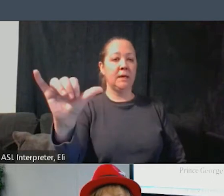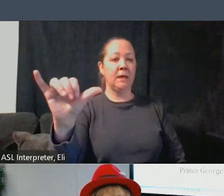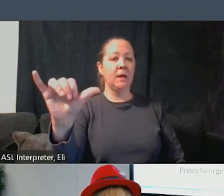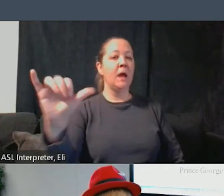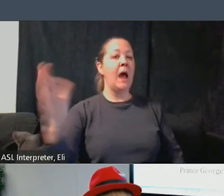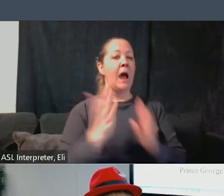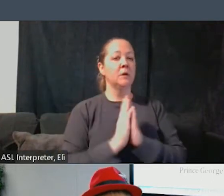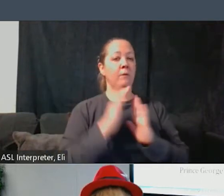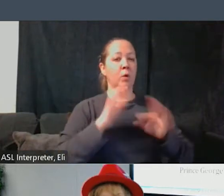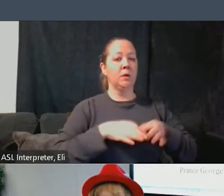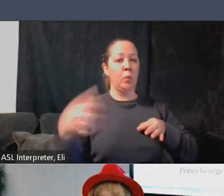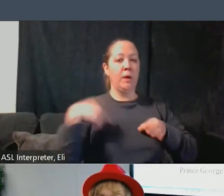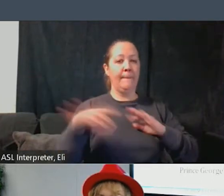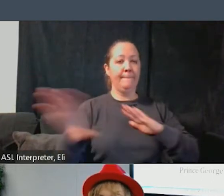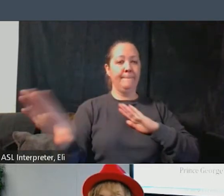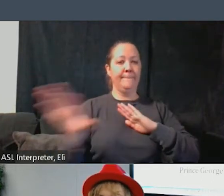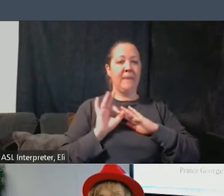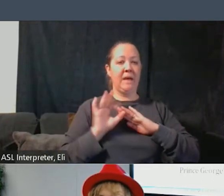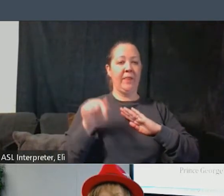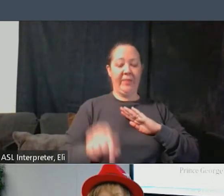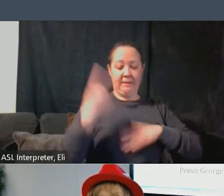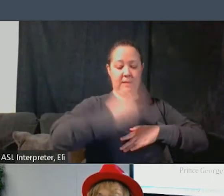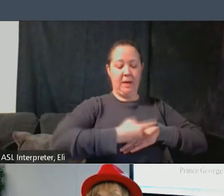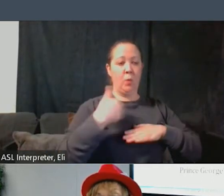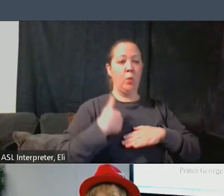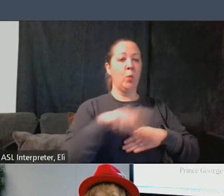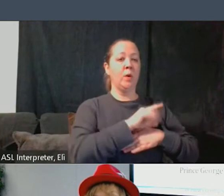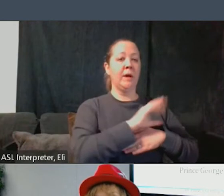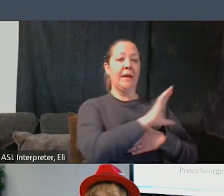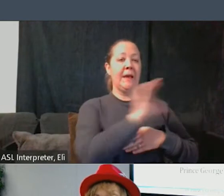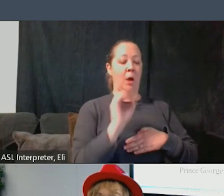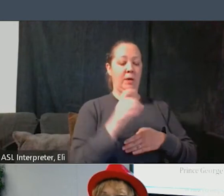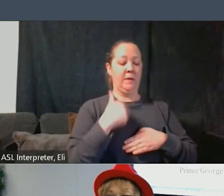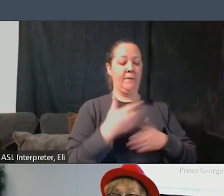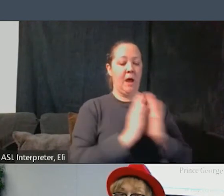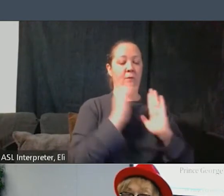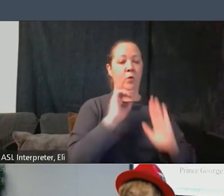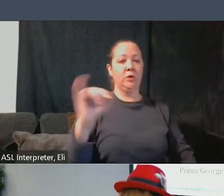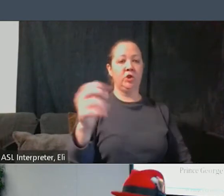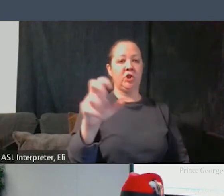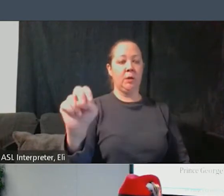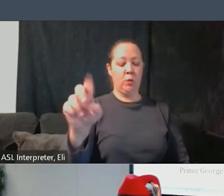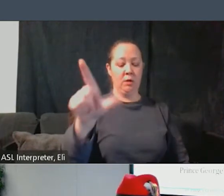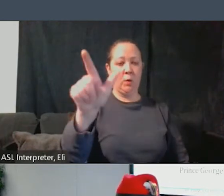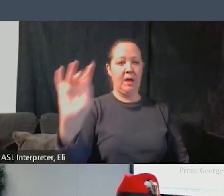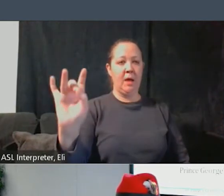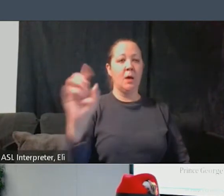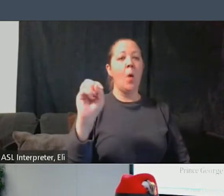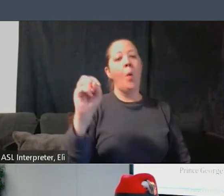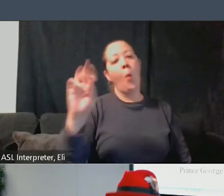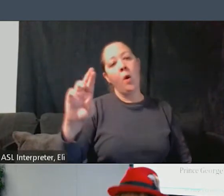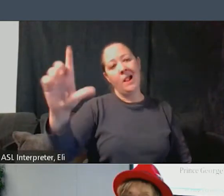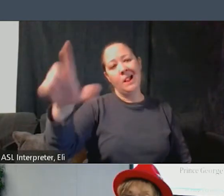The county has asked for a continuance to January 28th or a later date. Mr. Falzone has asked